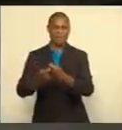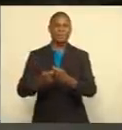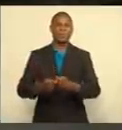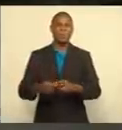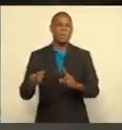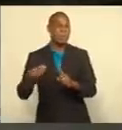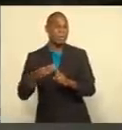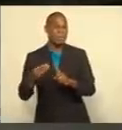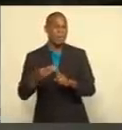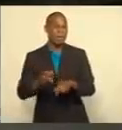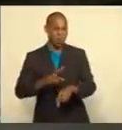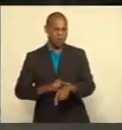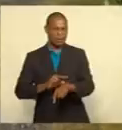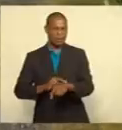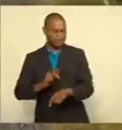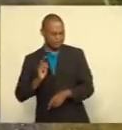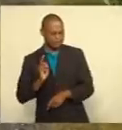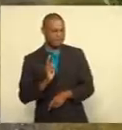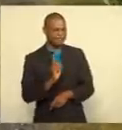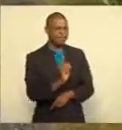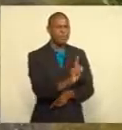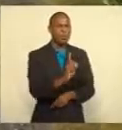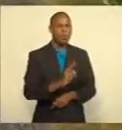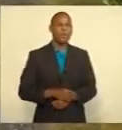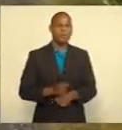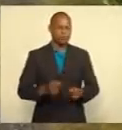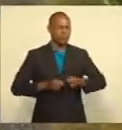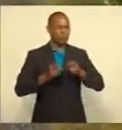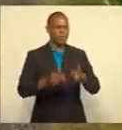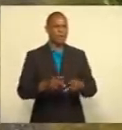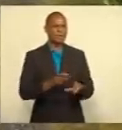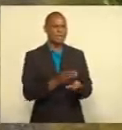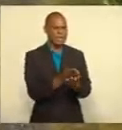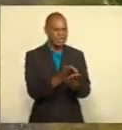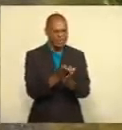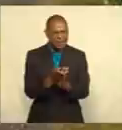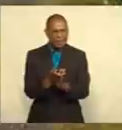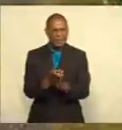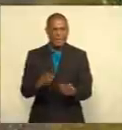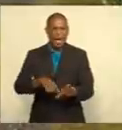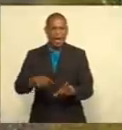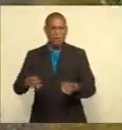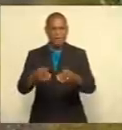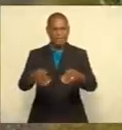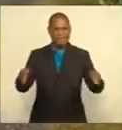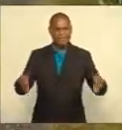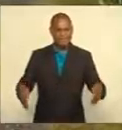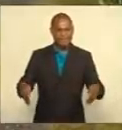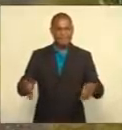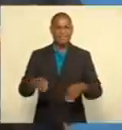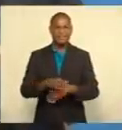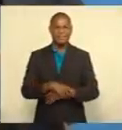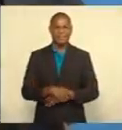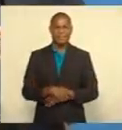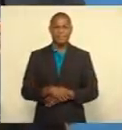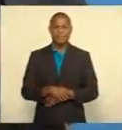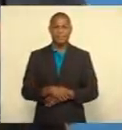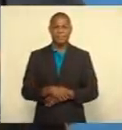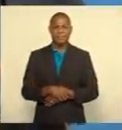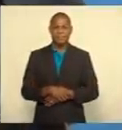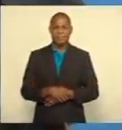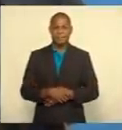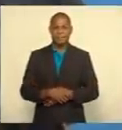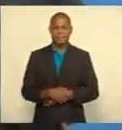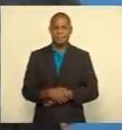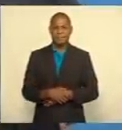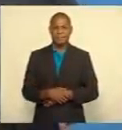will also be deployed to provide services outside the containment areas. So those who get sick or injured